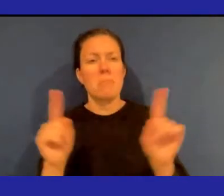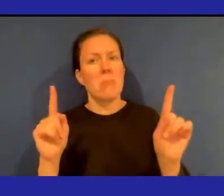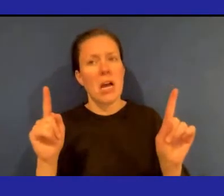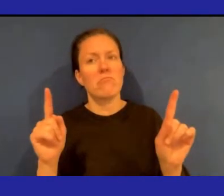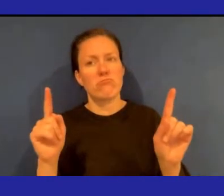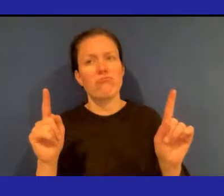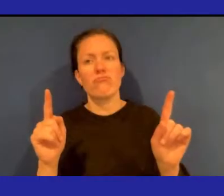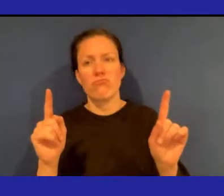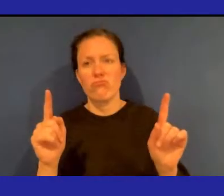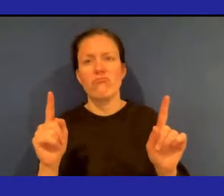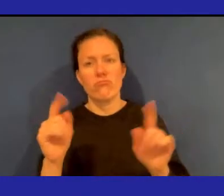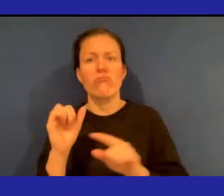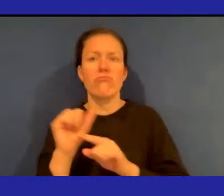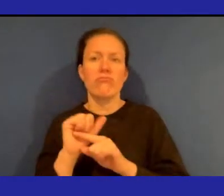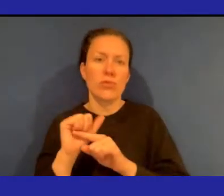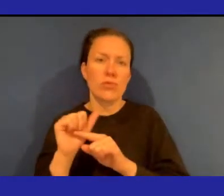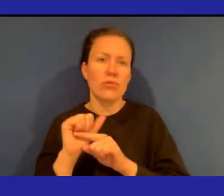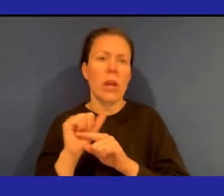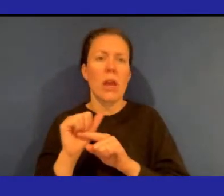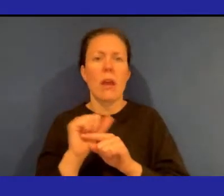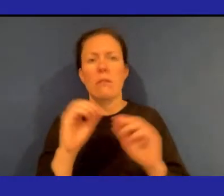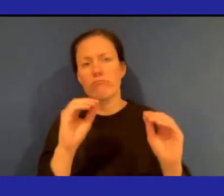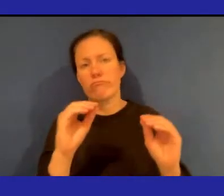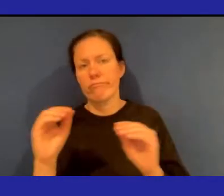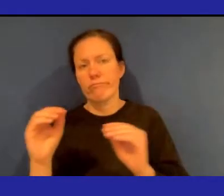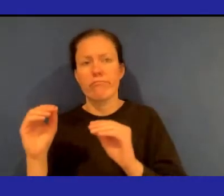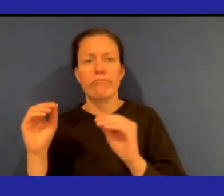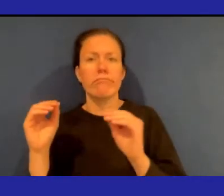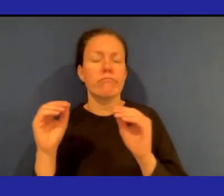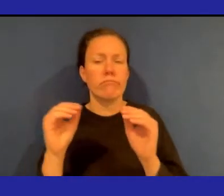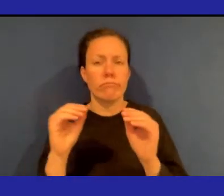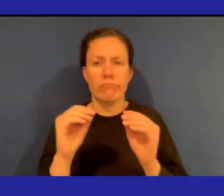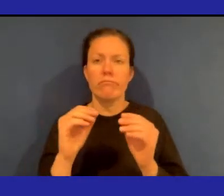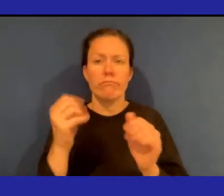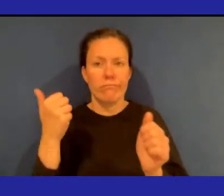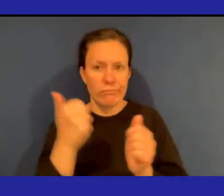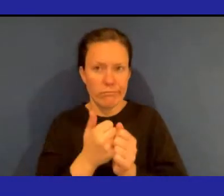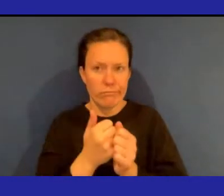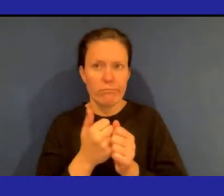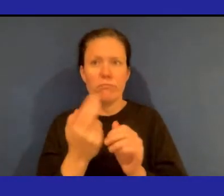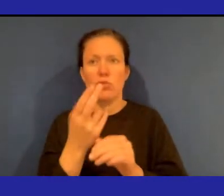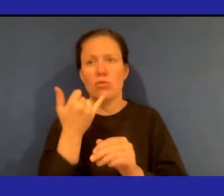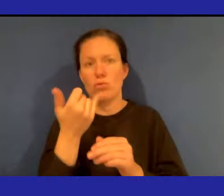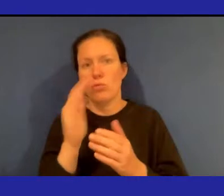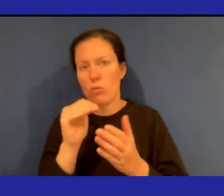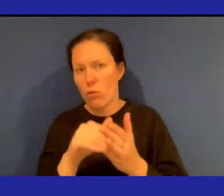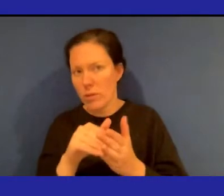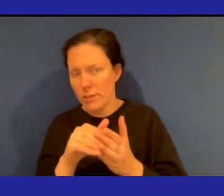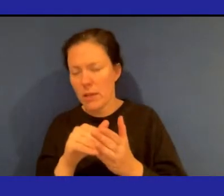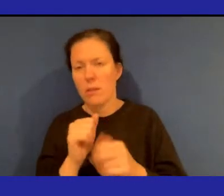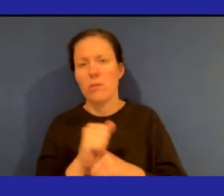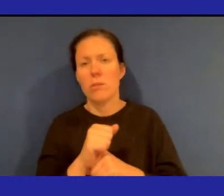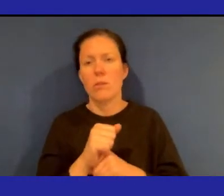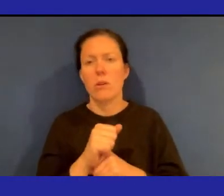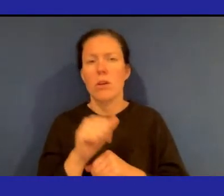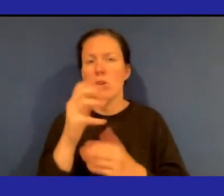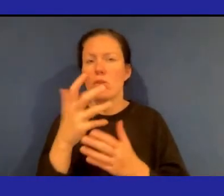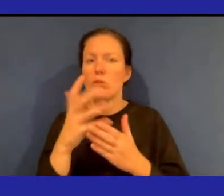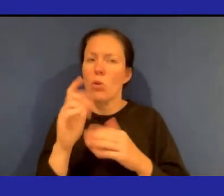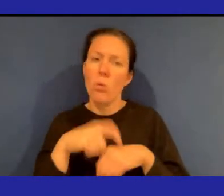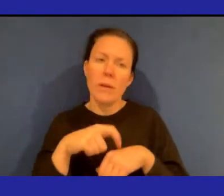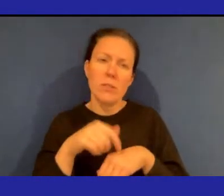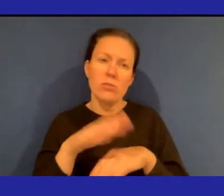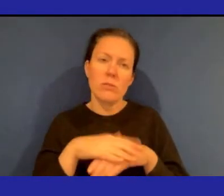to everybody, call the call center. Let them do the legwork. Don't be on the phone all morning, frustrated that